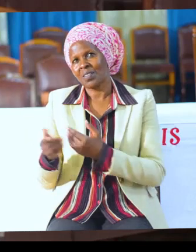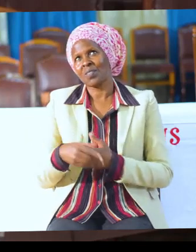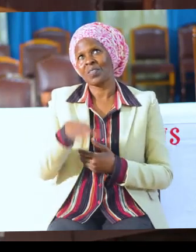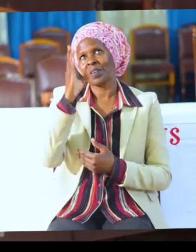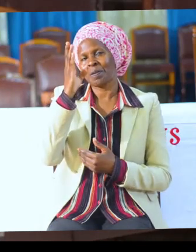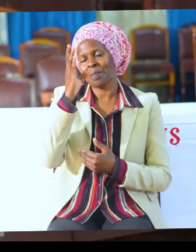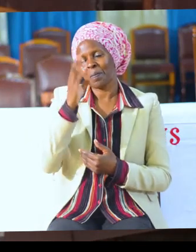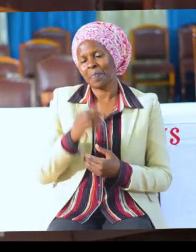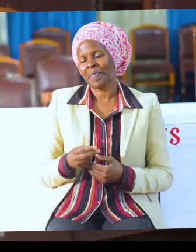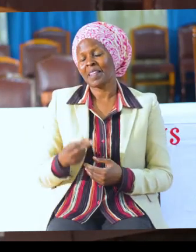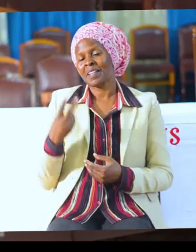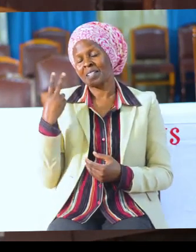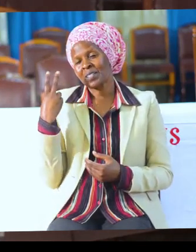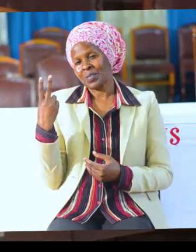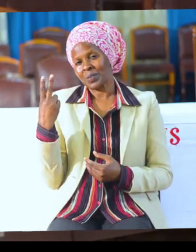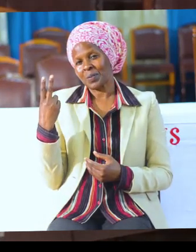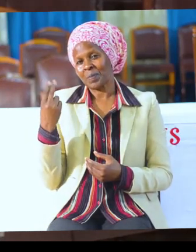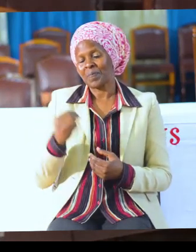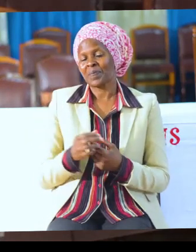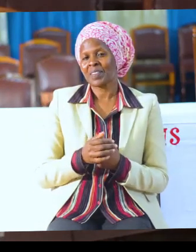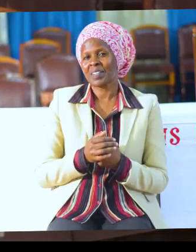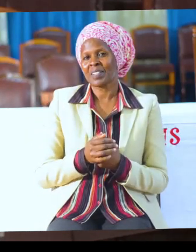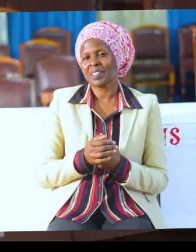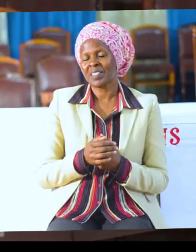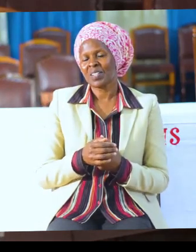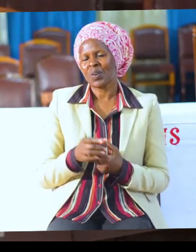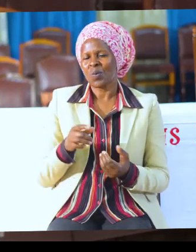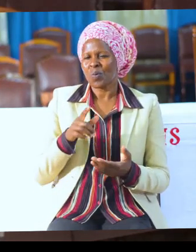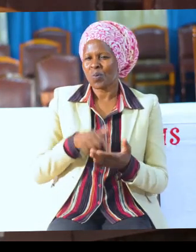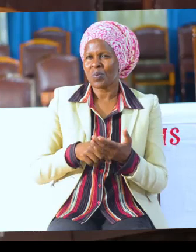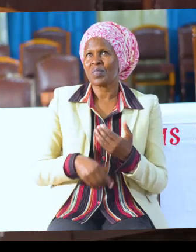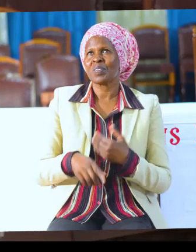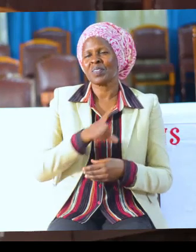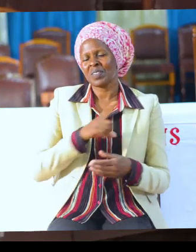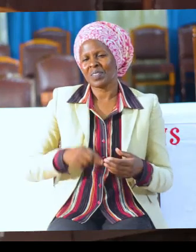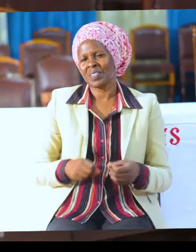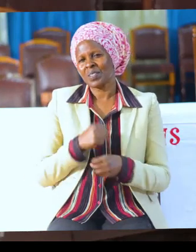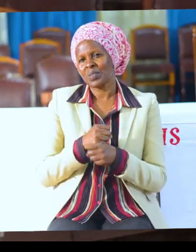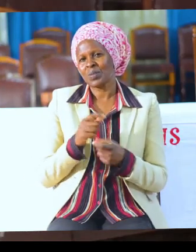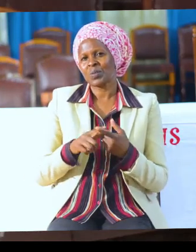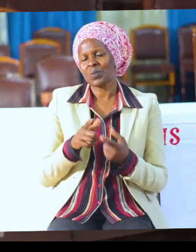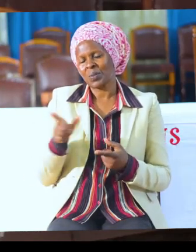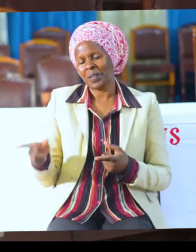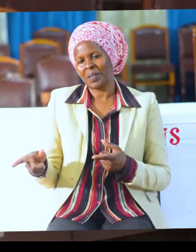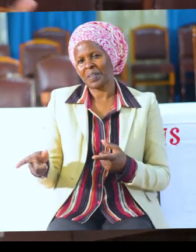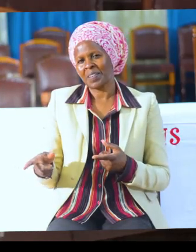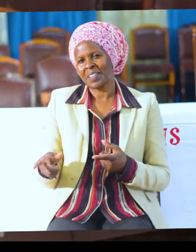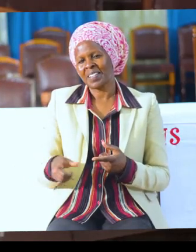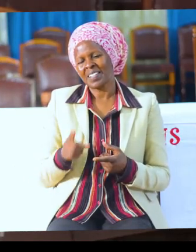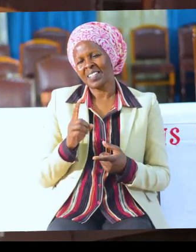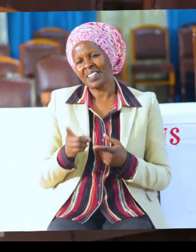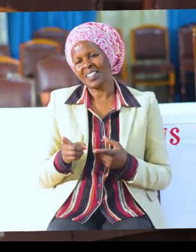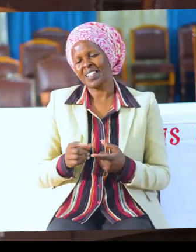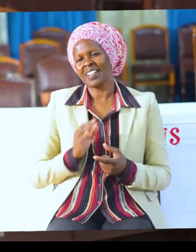thing that the psalmist, after analyzing his life and what God had done, you know, to him, as he answers